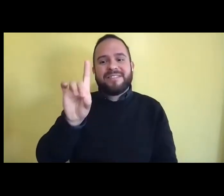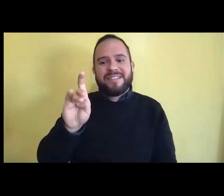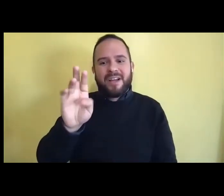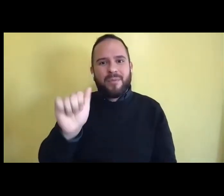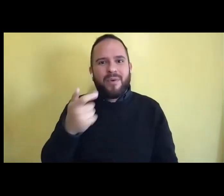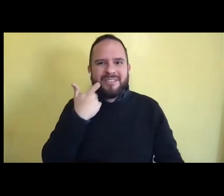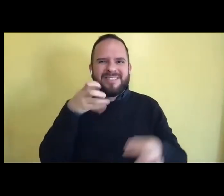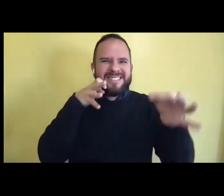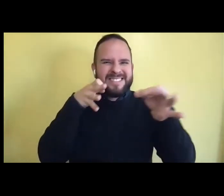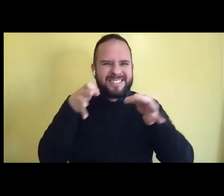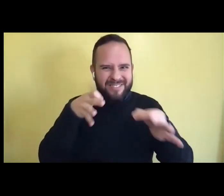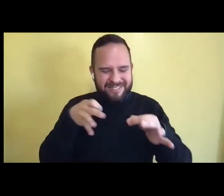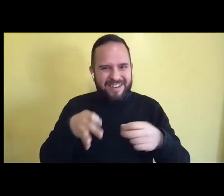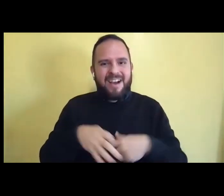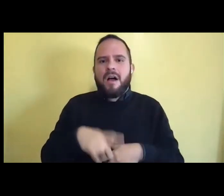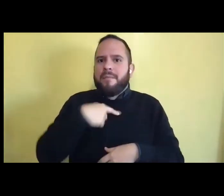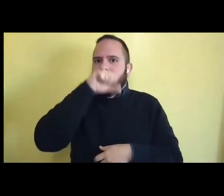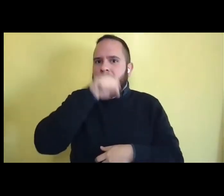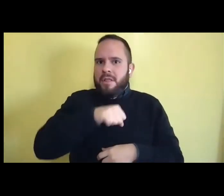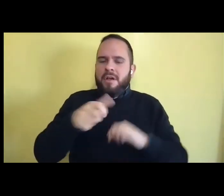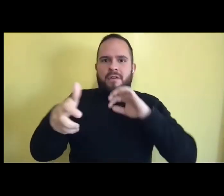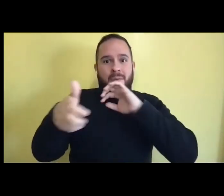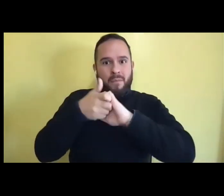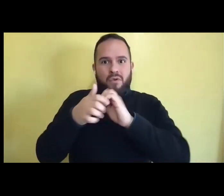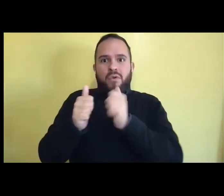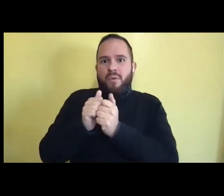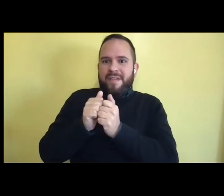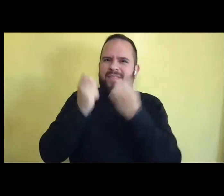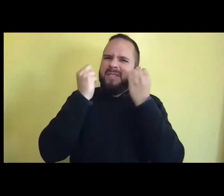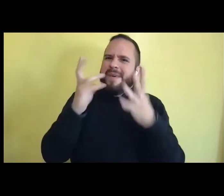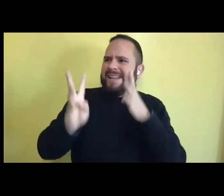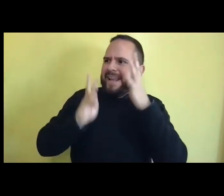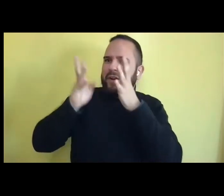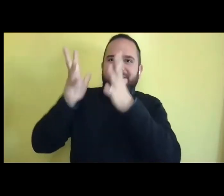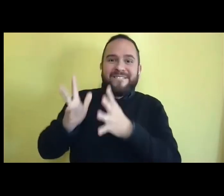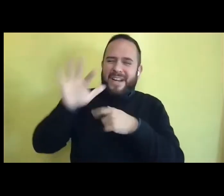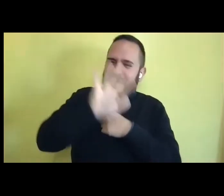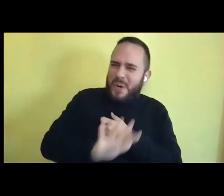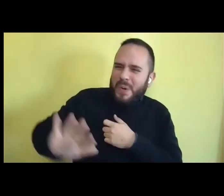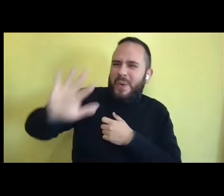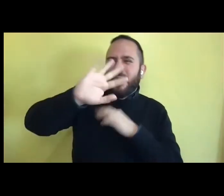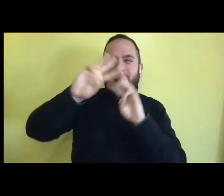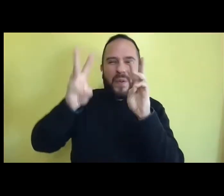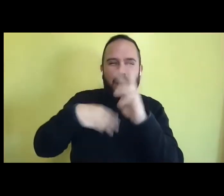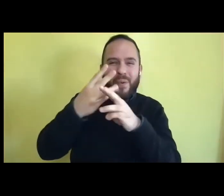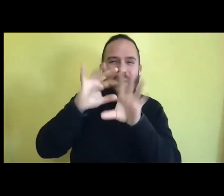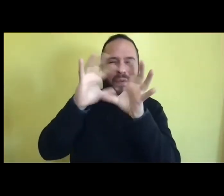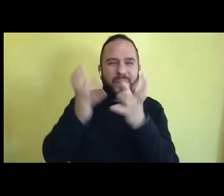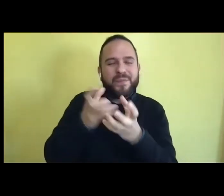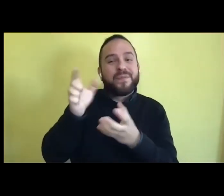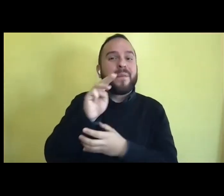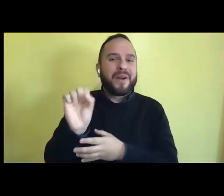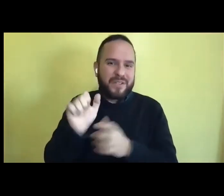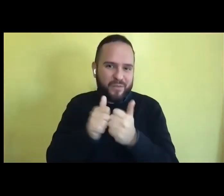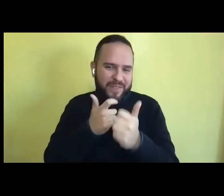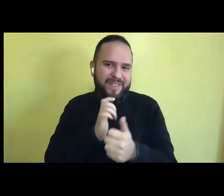I love to partner with the many innovators around the world at Microsoft with our